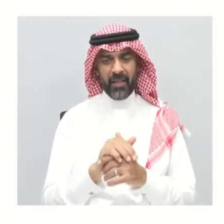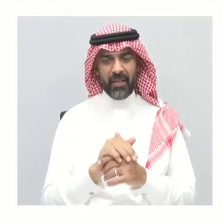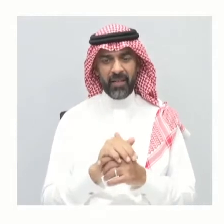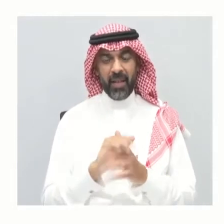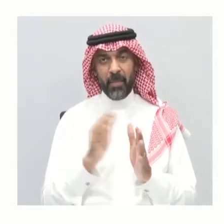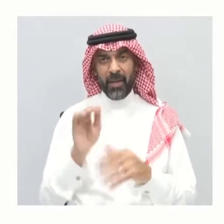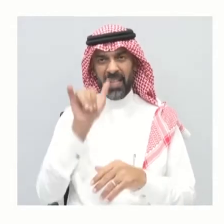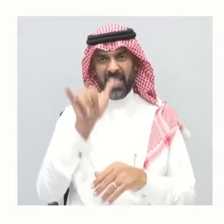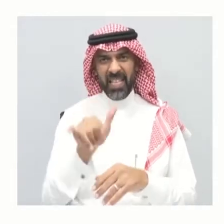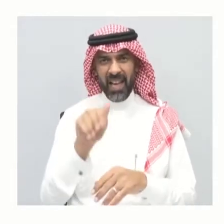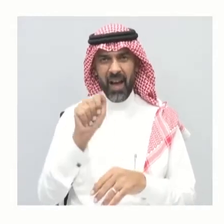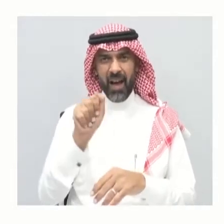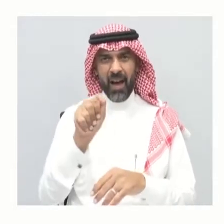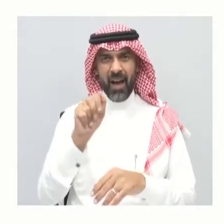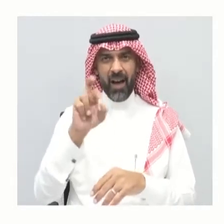yard.